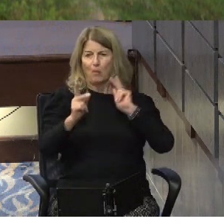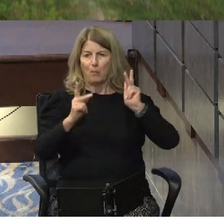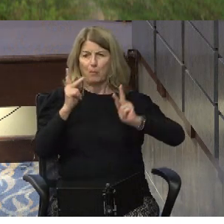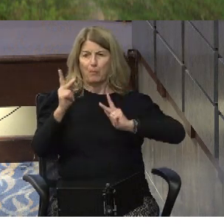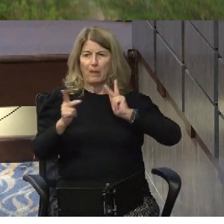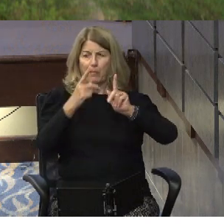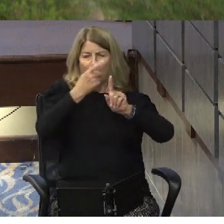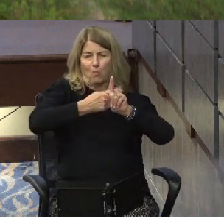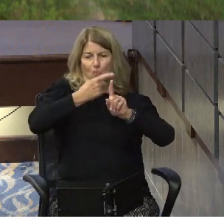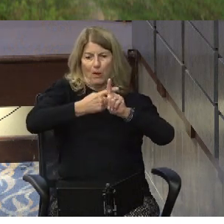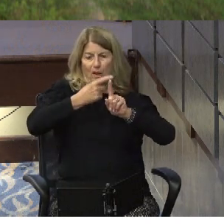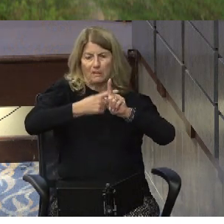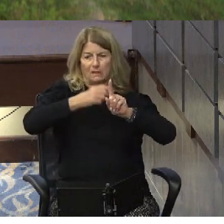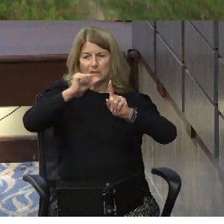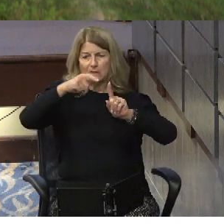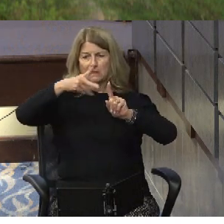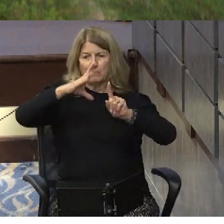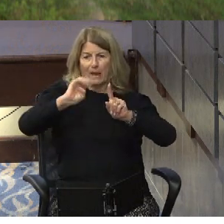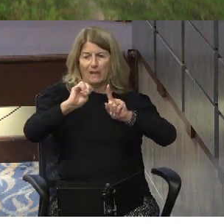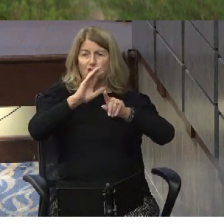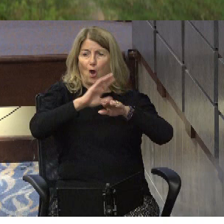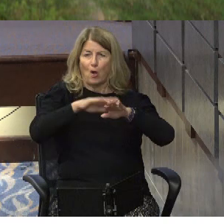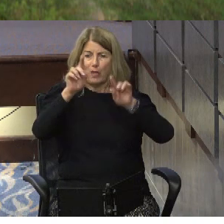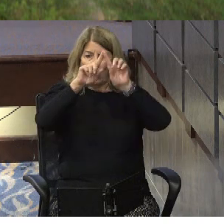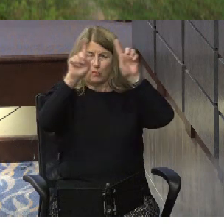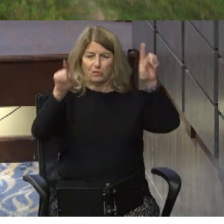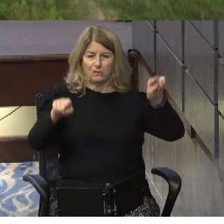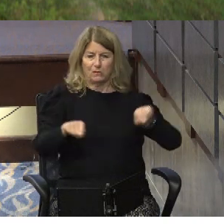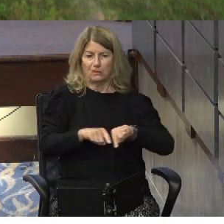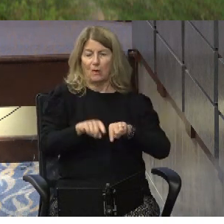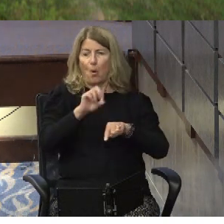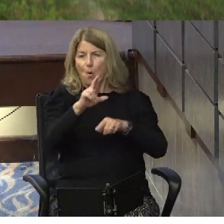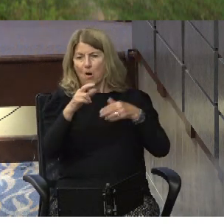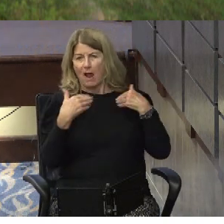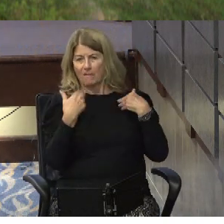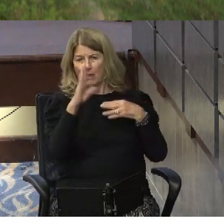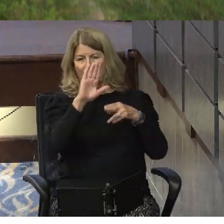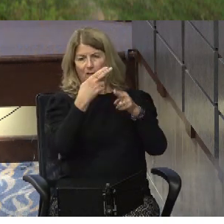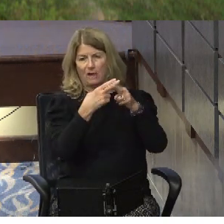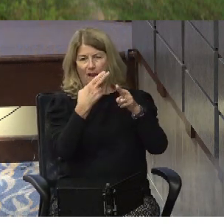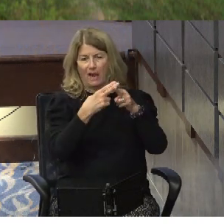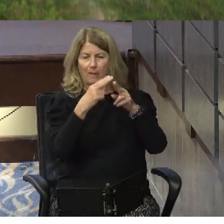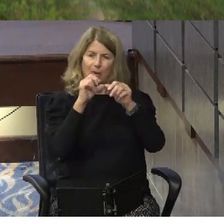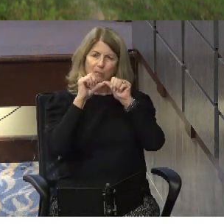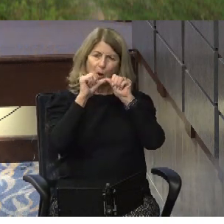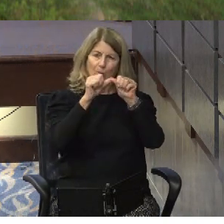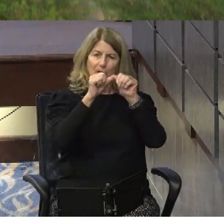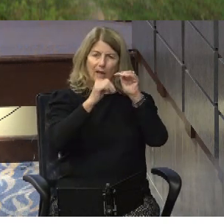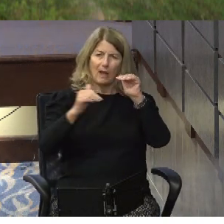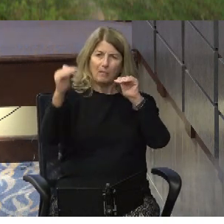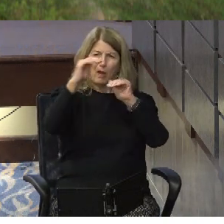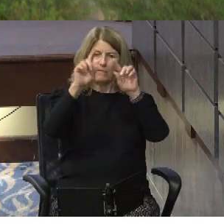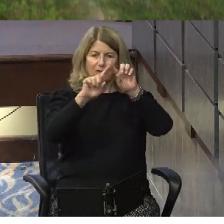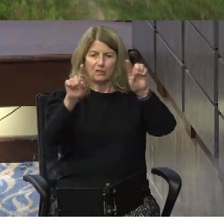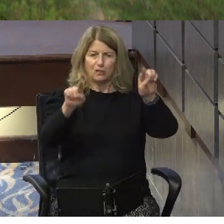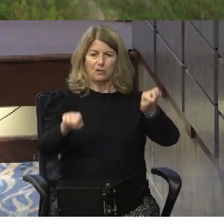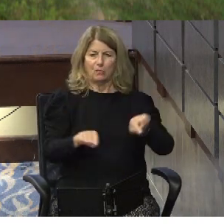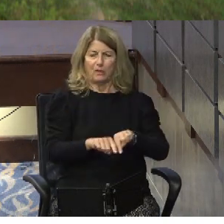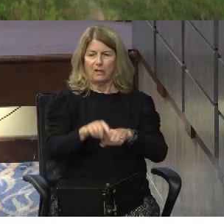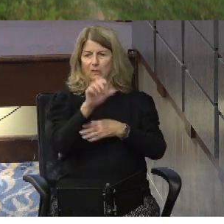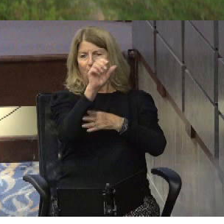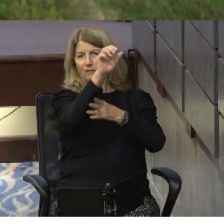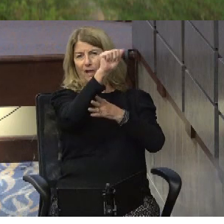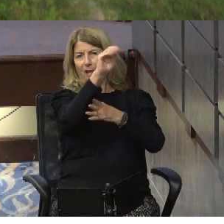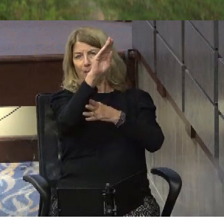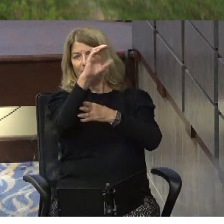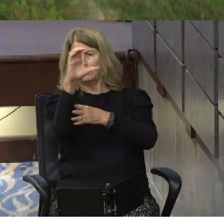rent ad space on those or have their name permanently above the screen. So it's the ABC